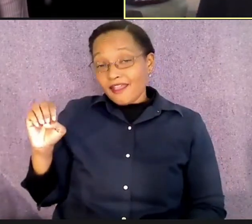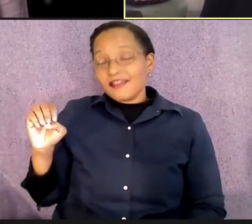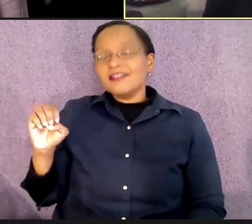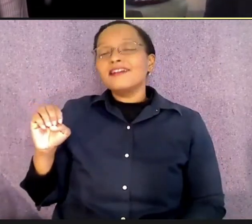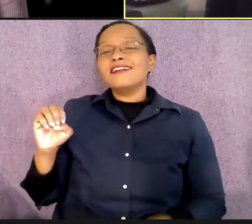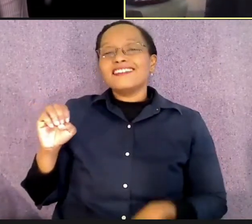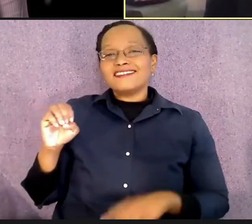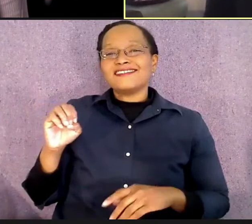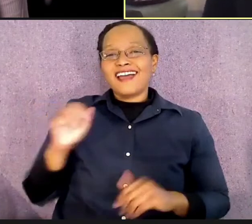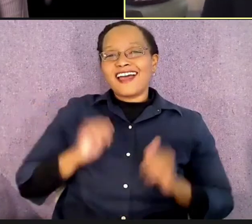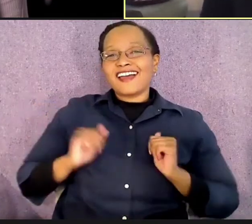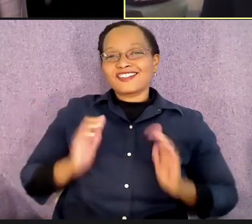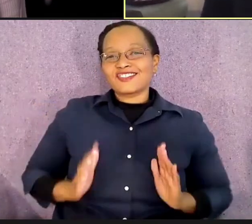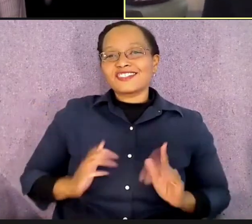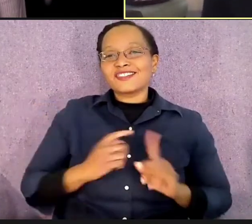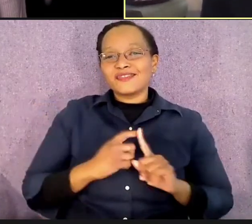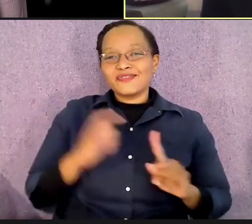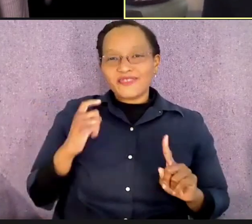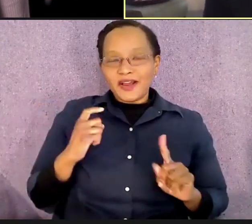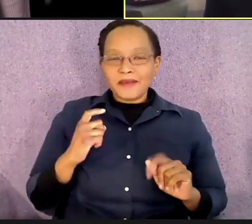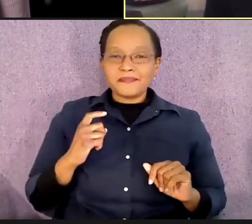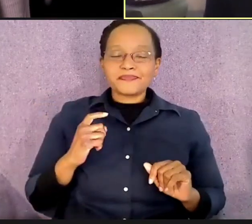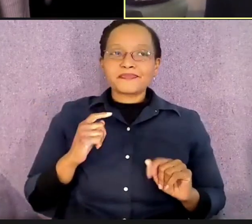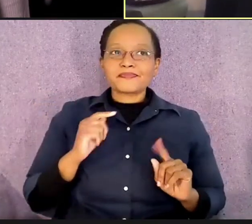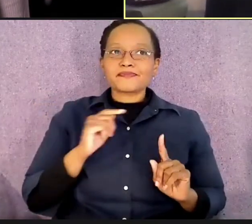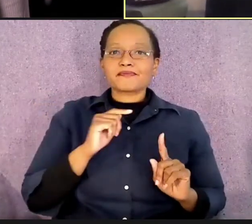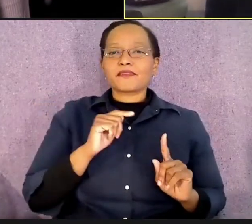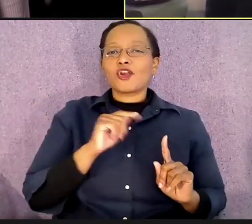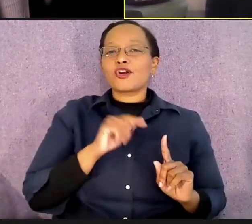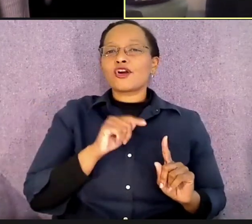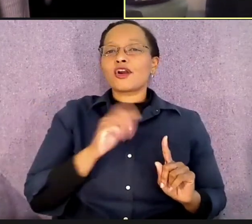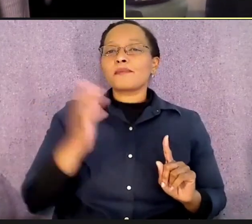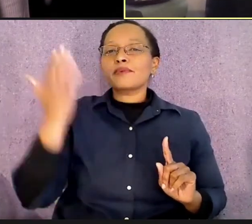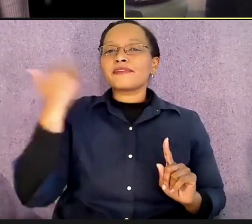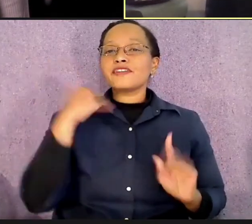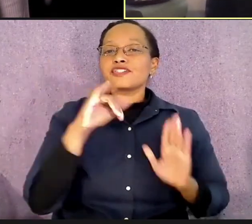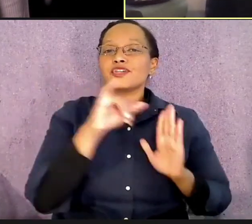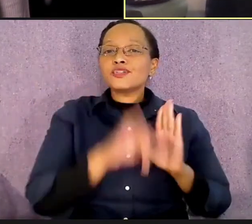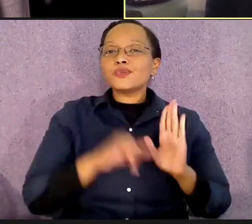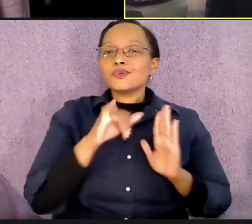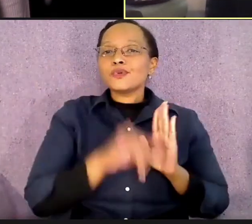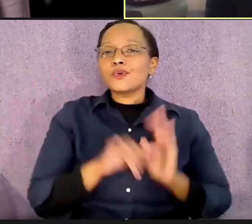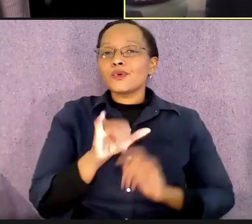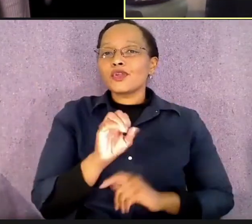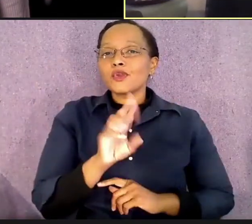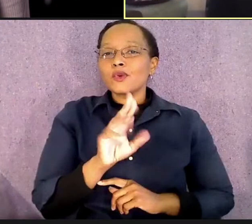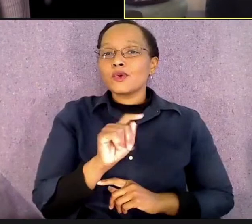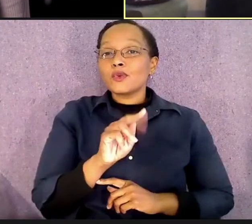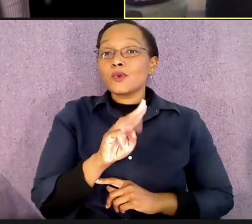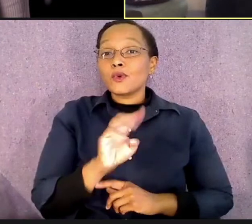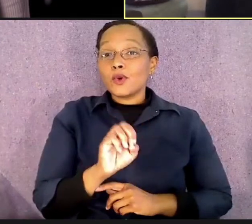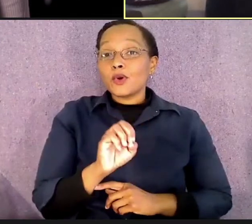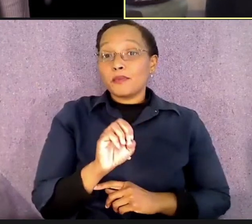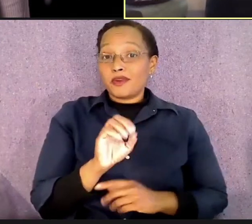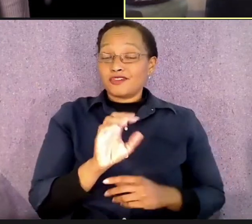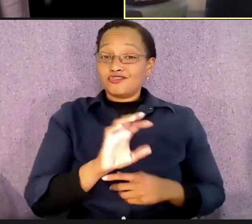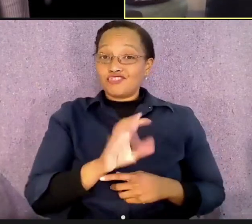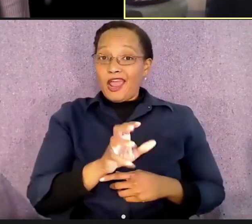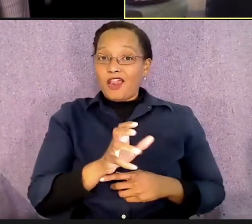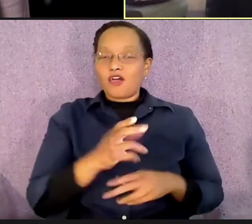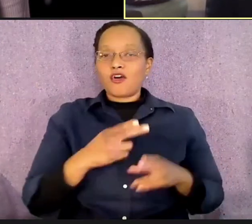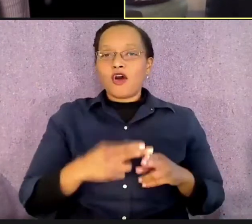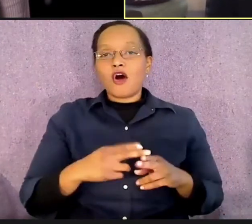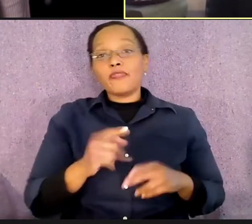Rae from who had the YouTube channel Misadventures of an Awkward Black Girl, or The Adventures of an Awkward Black